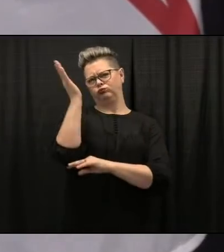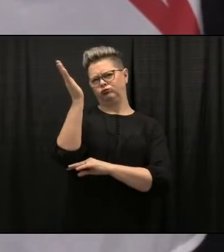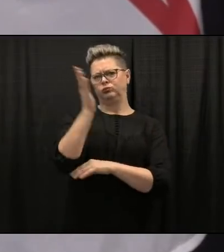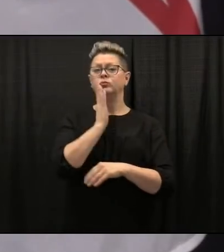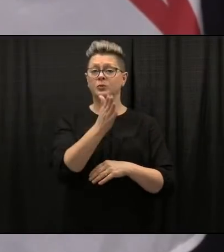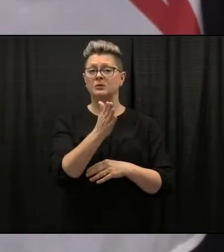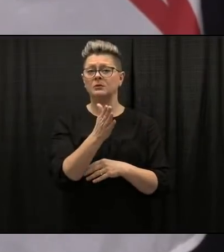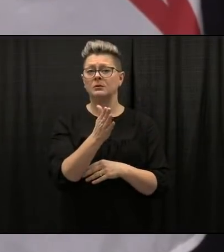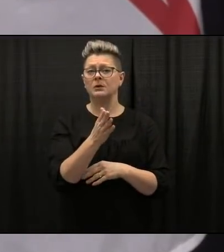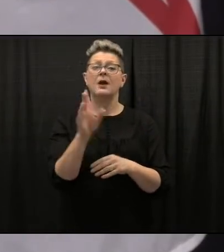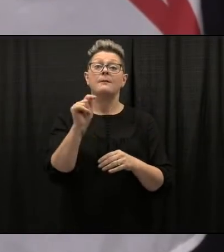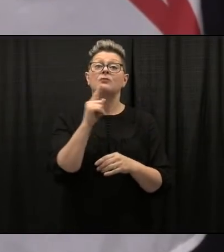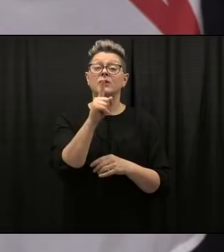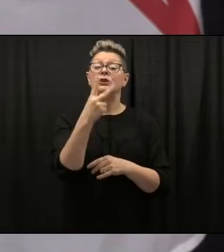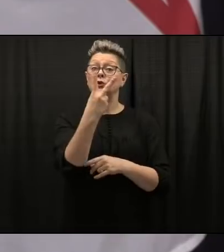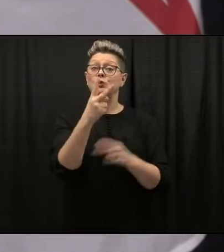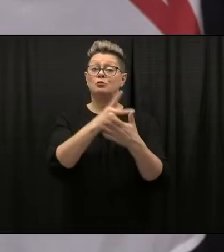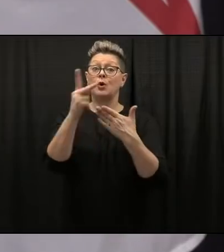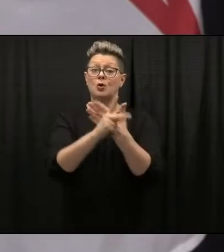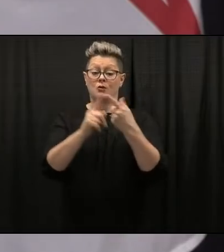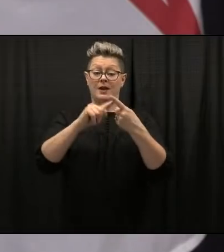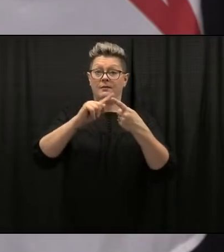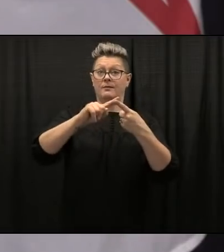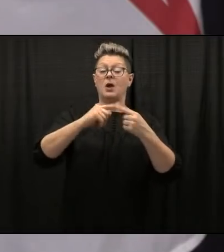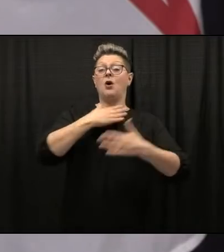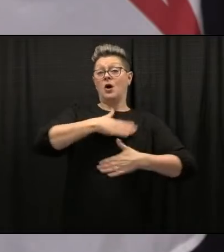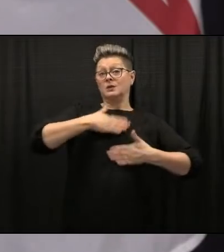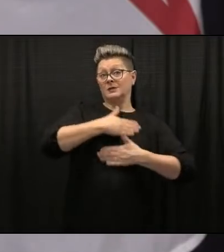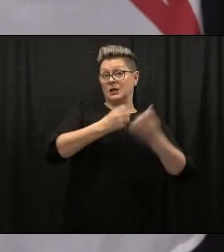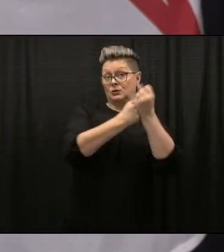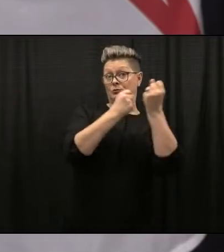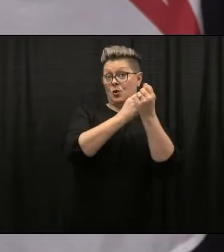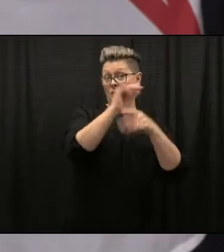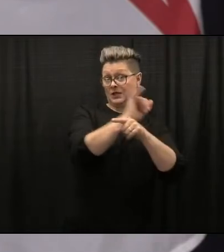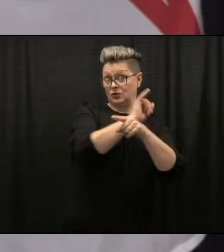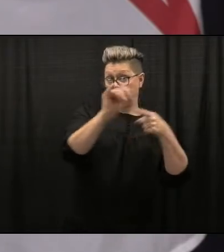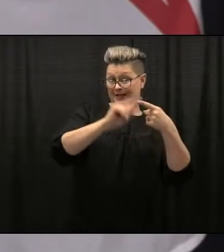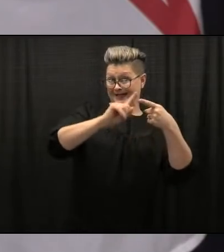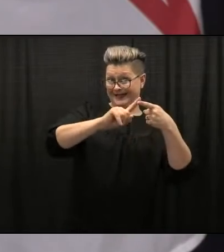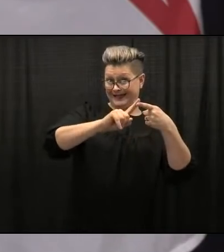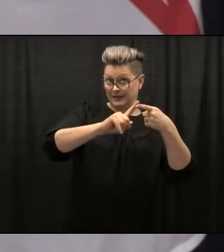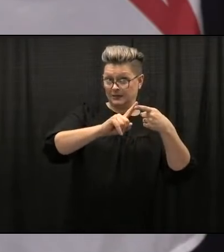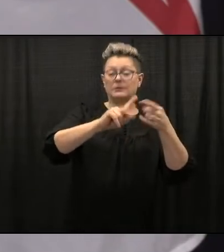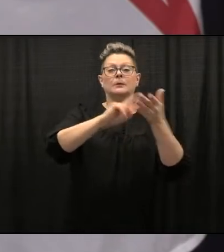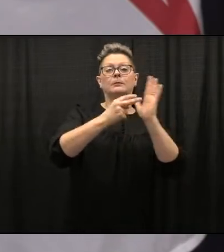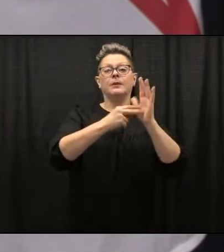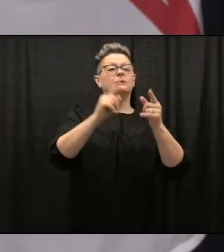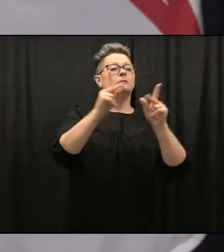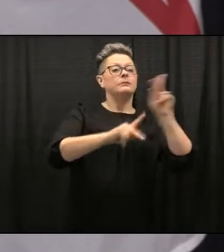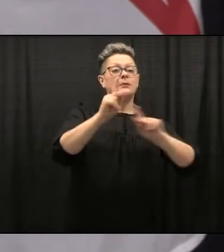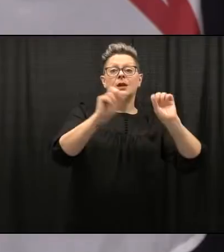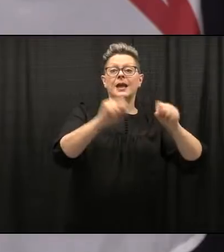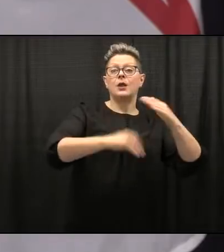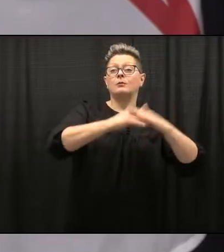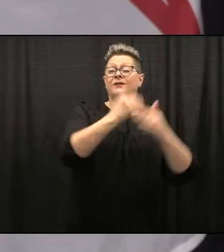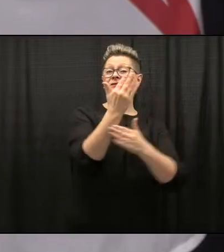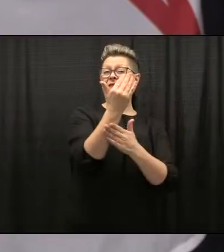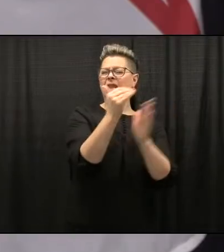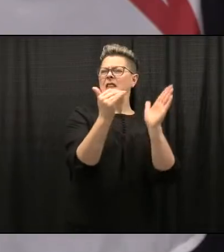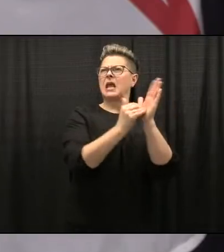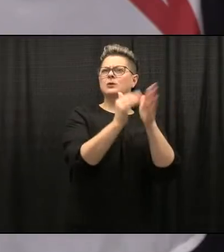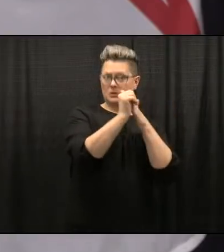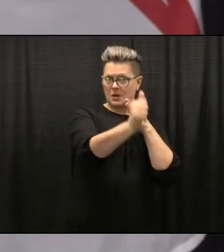But essentially, there's 2 programs. One for the hospitality support industry, which people could avail of up to $15,000, I